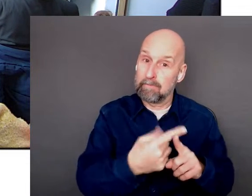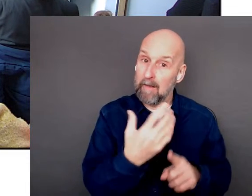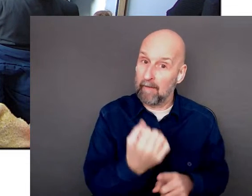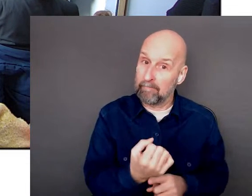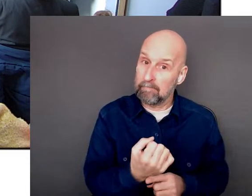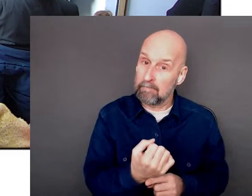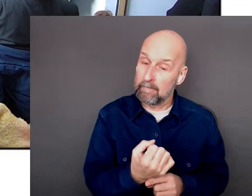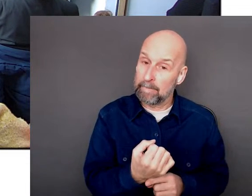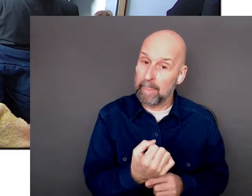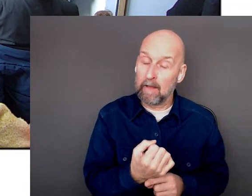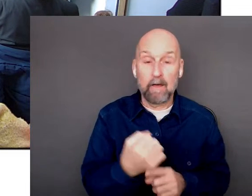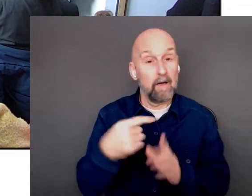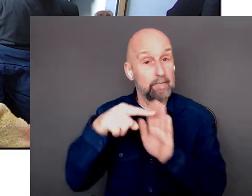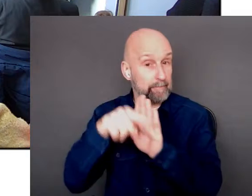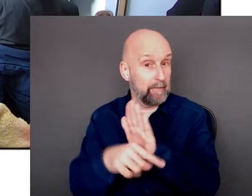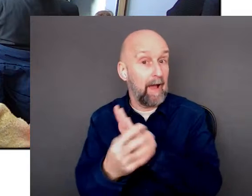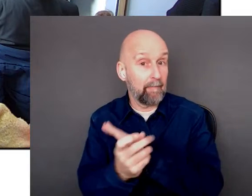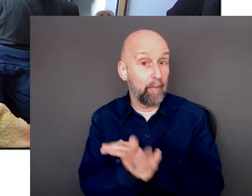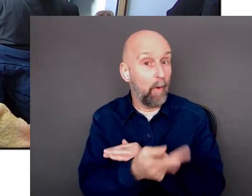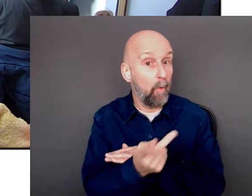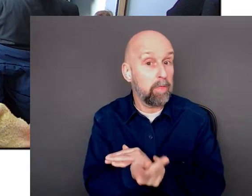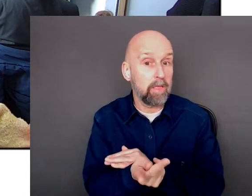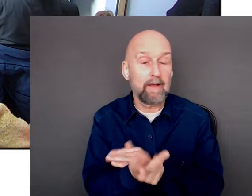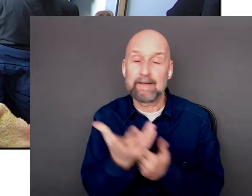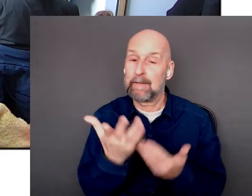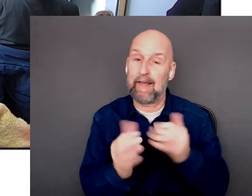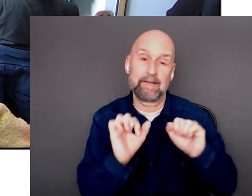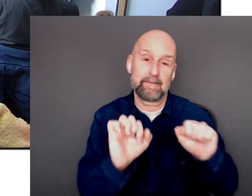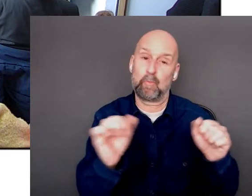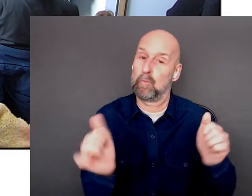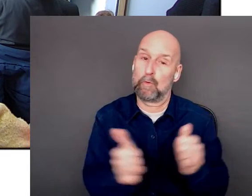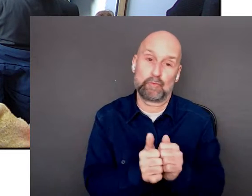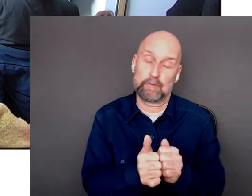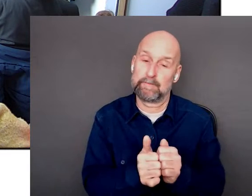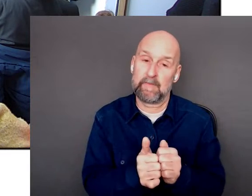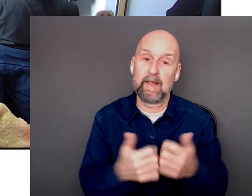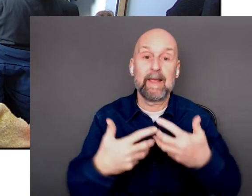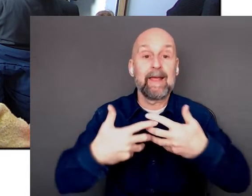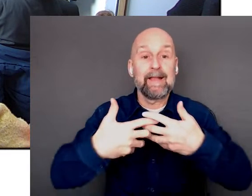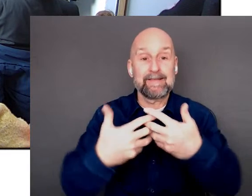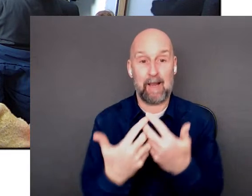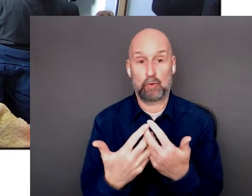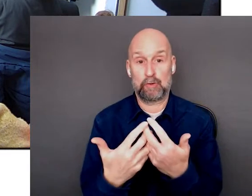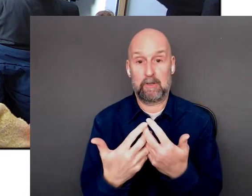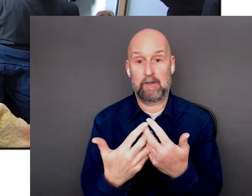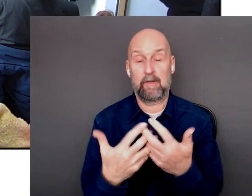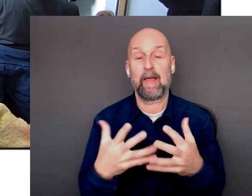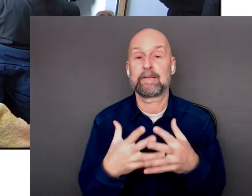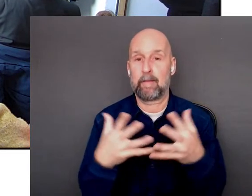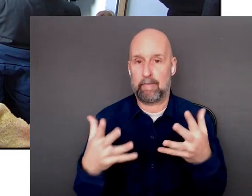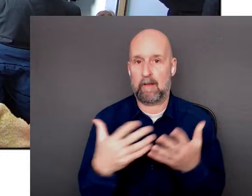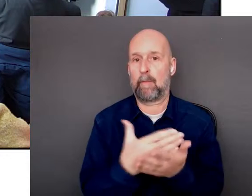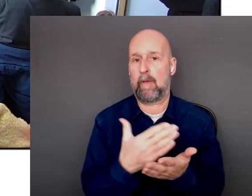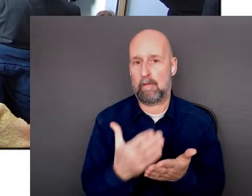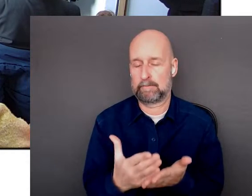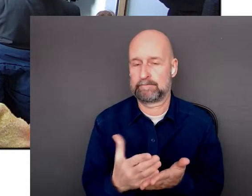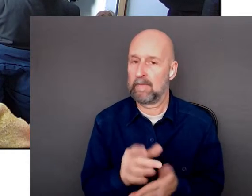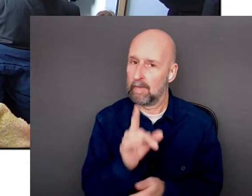pros and cons depending on the setup. But technology is a big part of it, but it's also